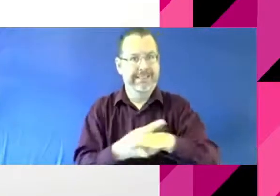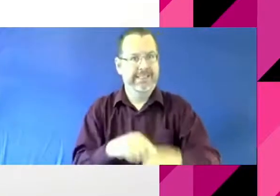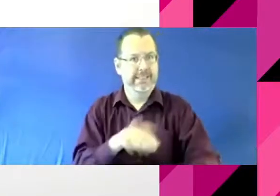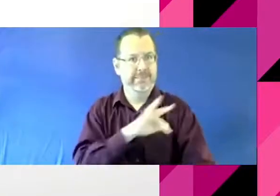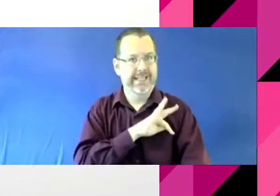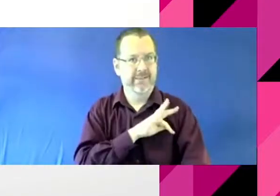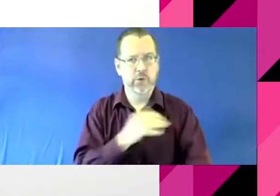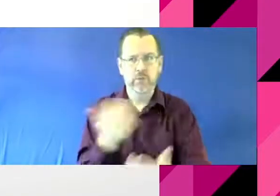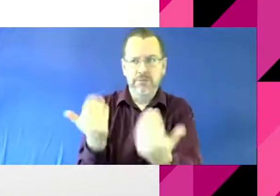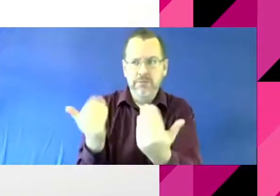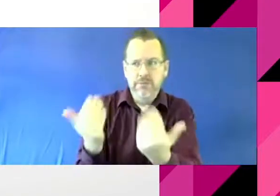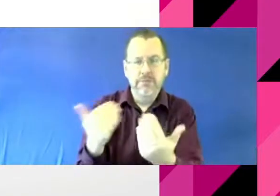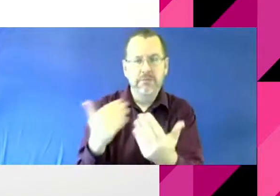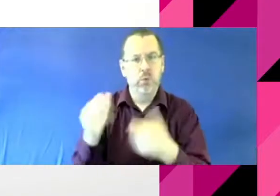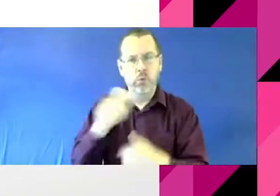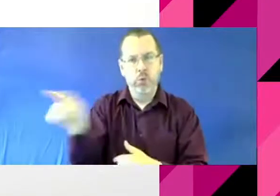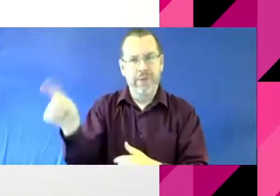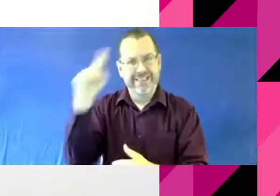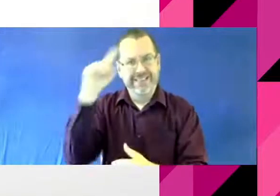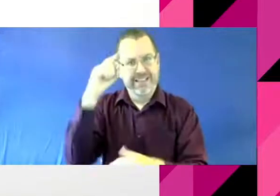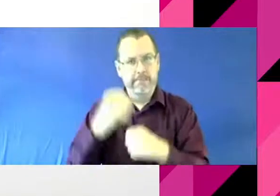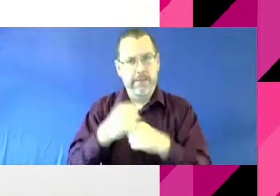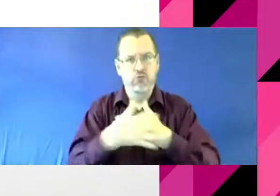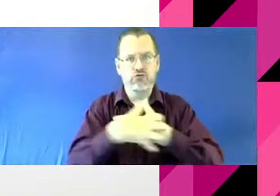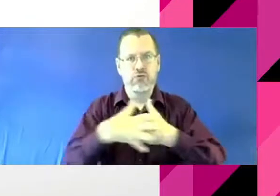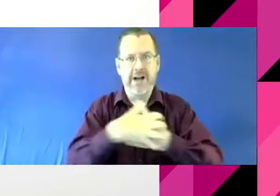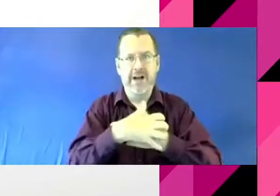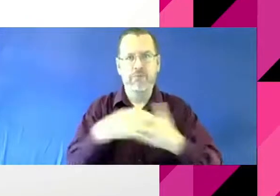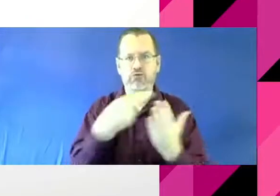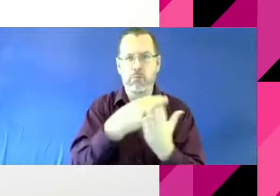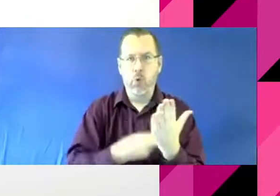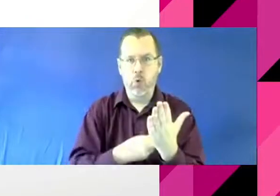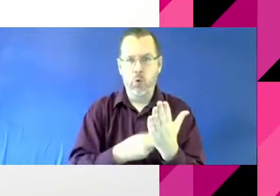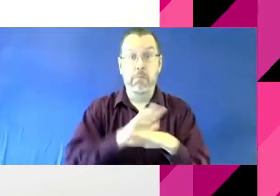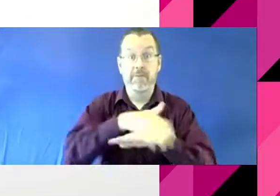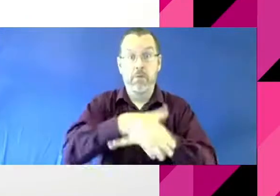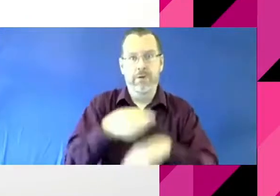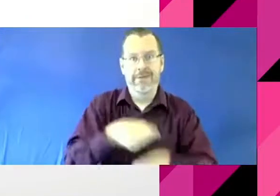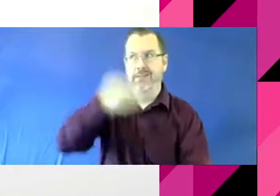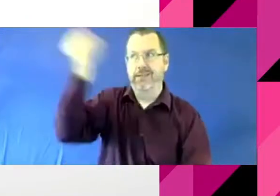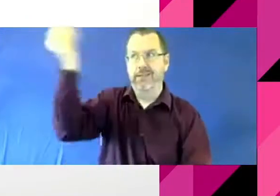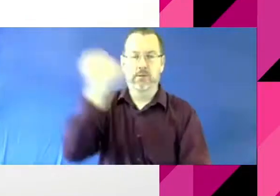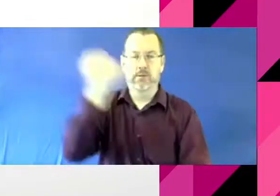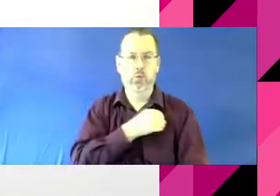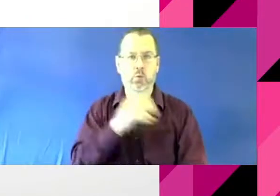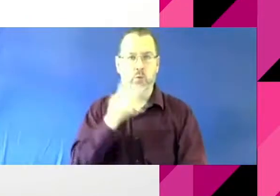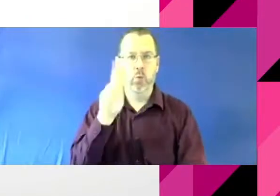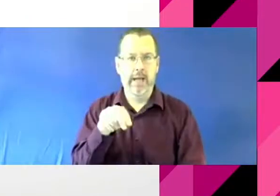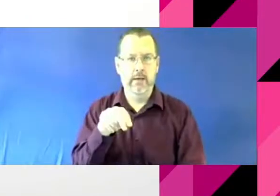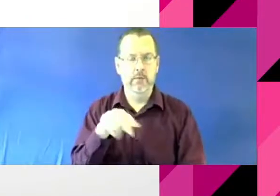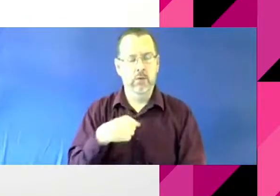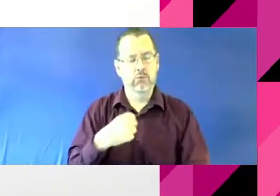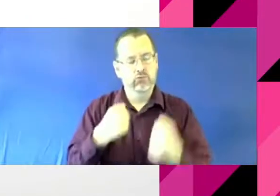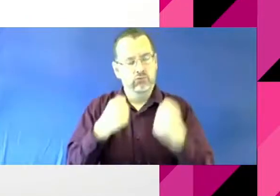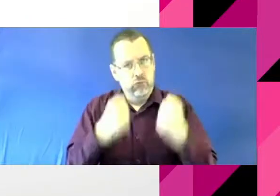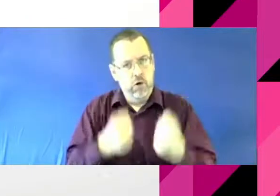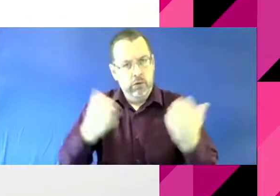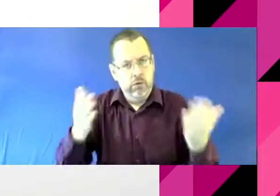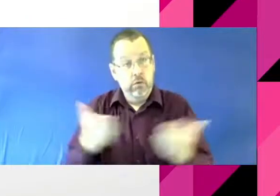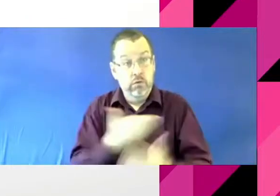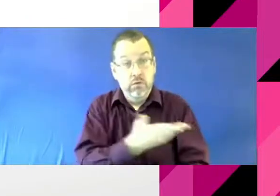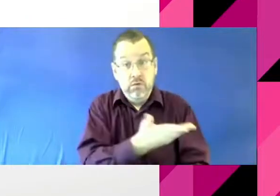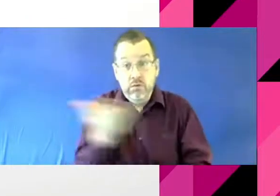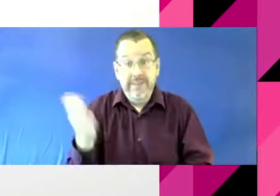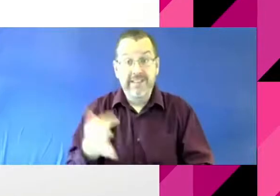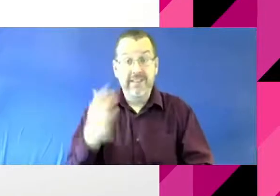on the draft report before it is submitted to the UN. And I strongly encourage anyone who has an interest